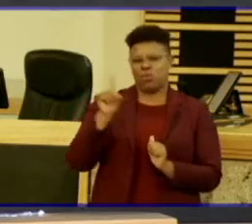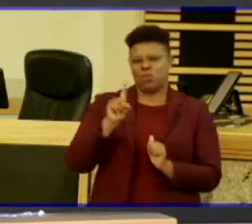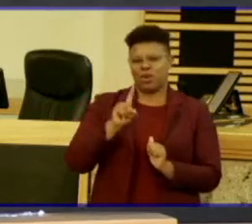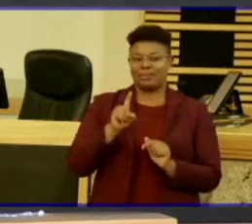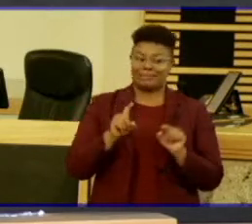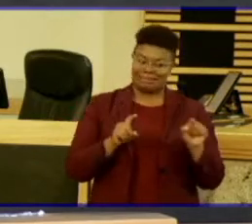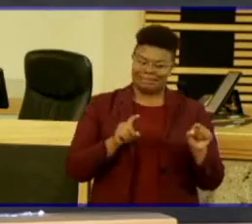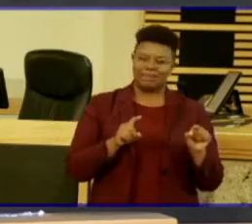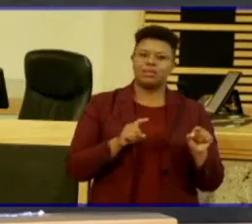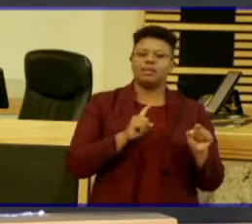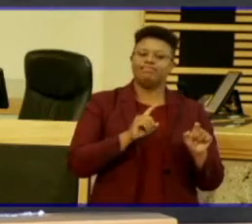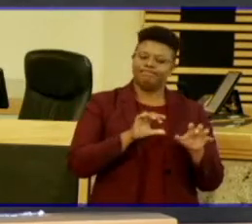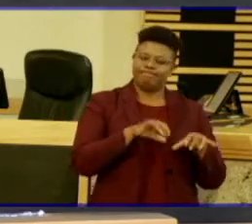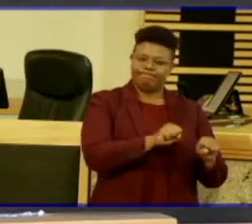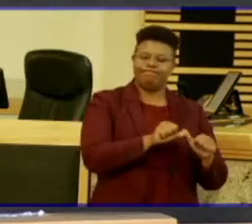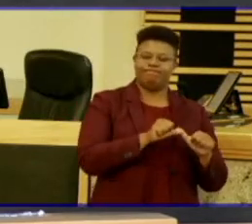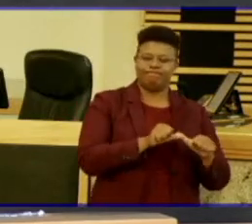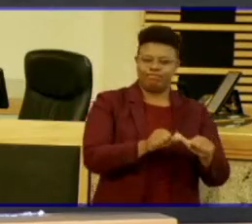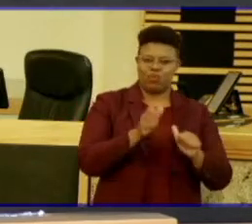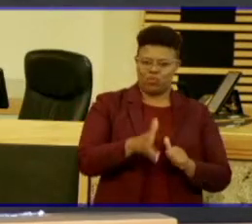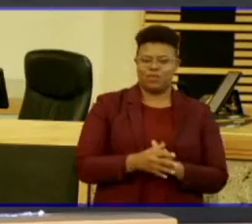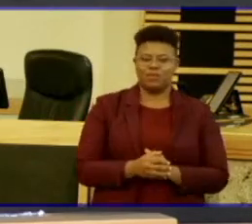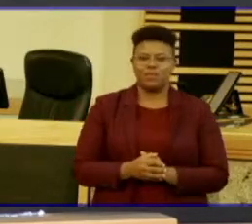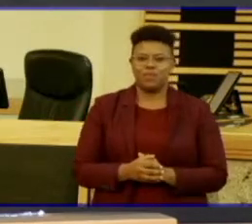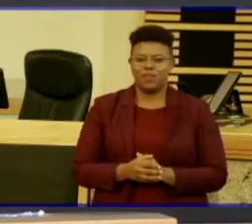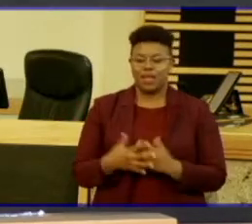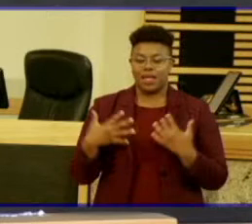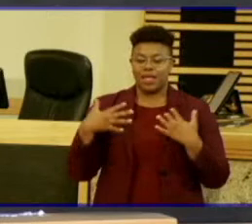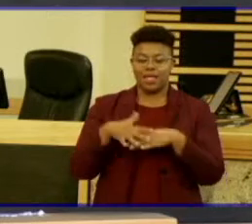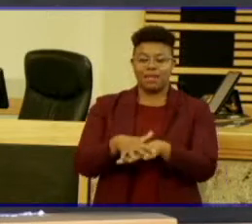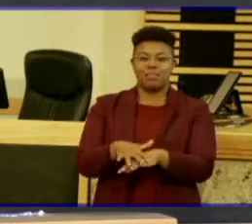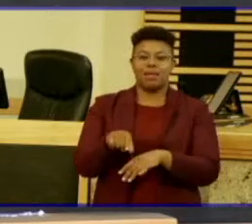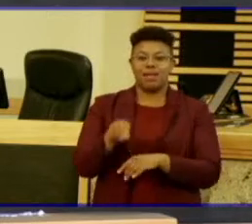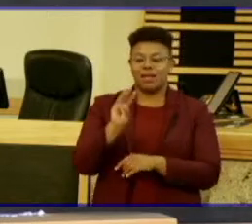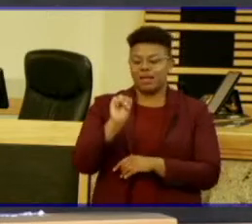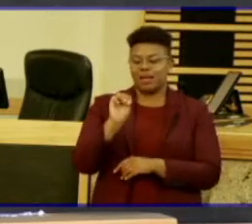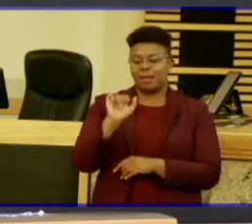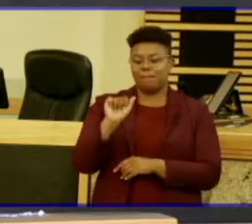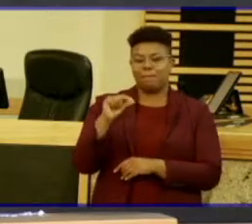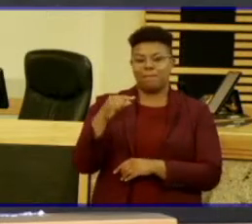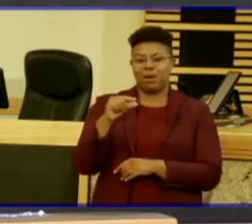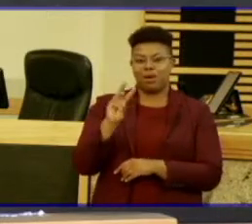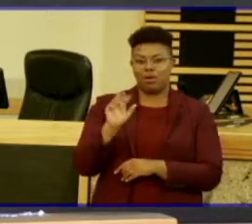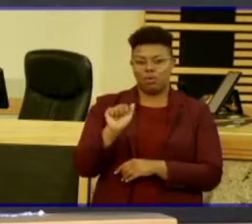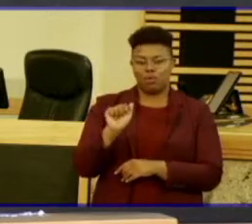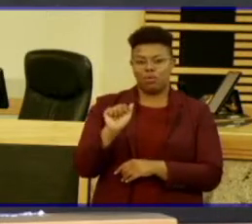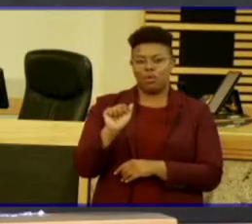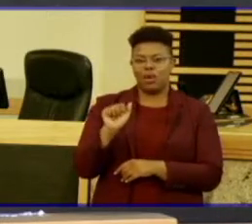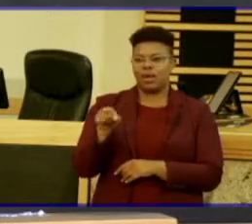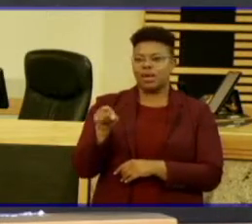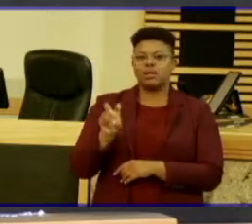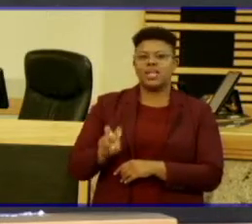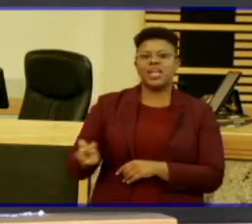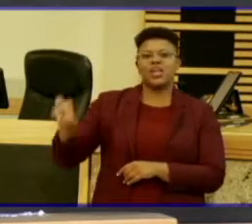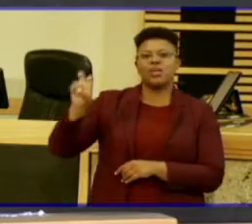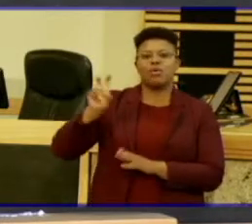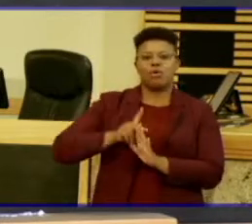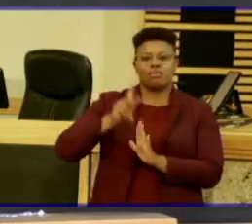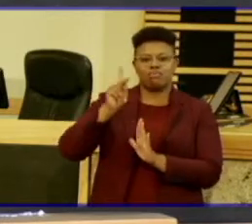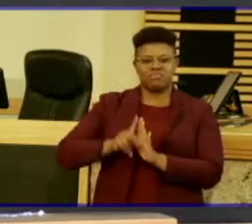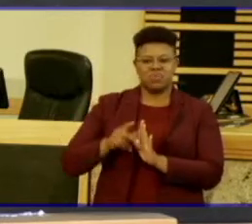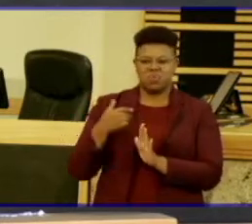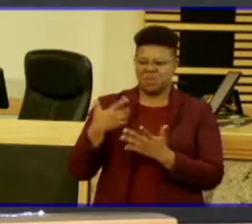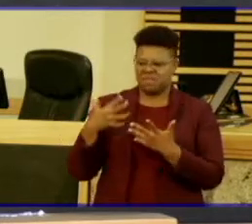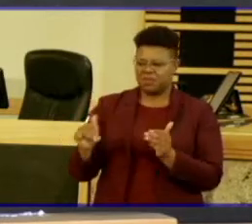wasenxuba yethemba. We are accelerating the implementation of Magwa Majola Ecotourism Project. We have